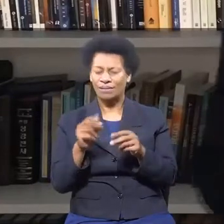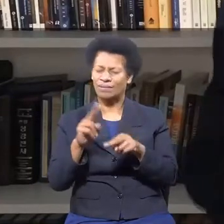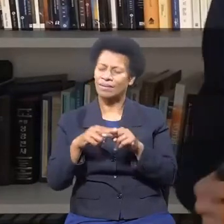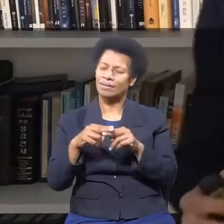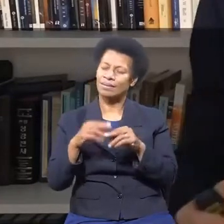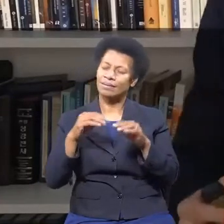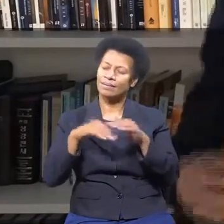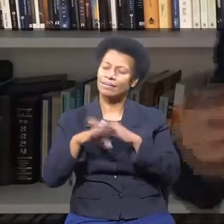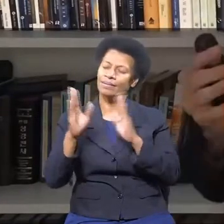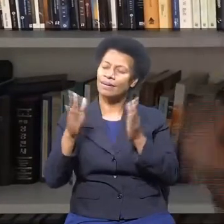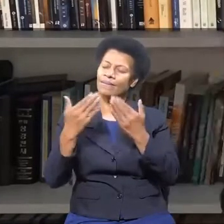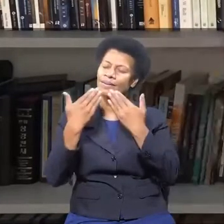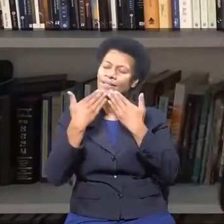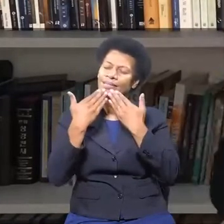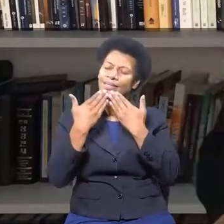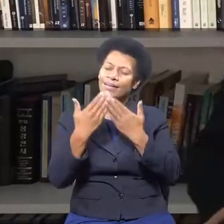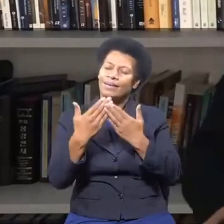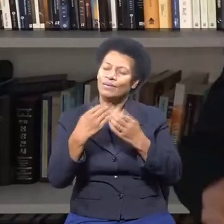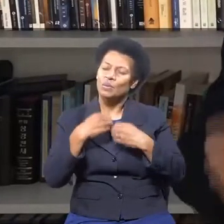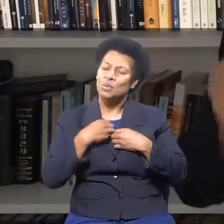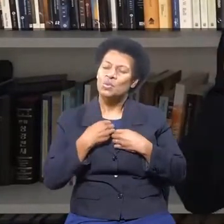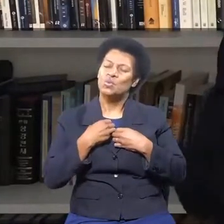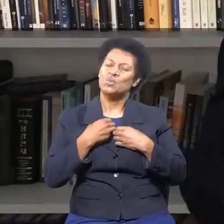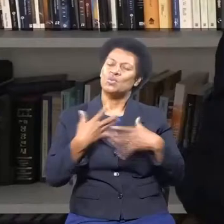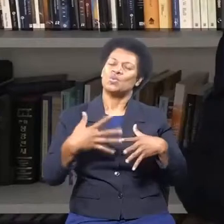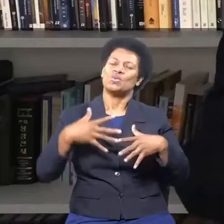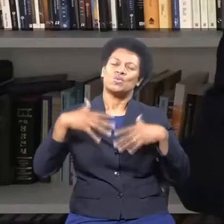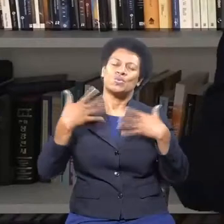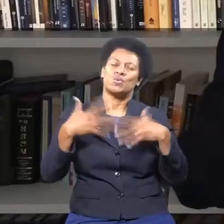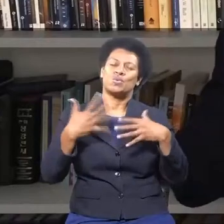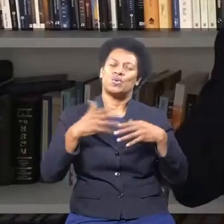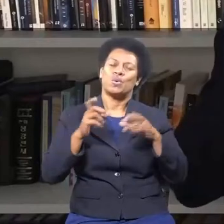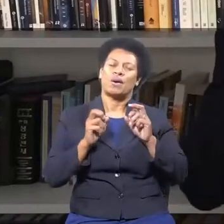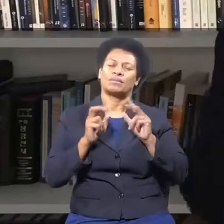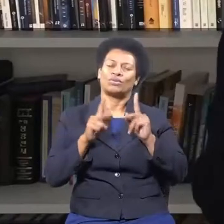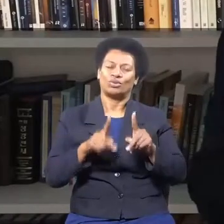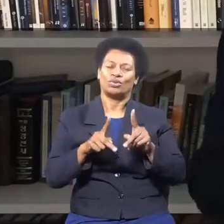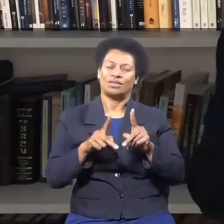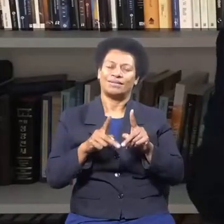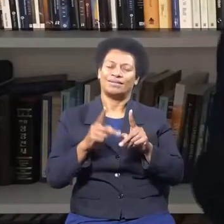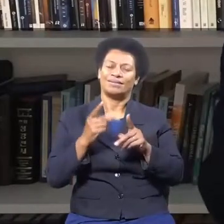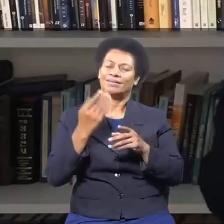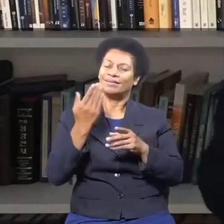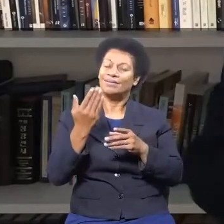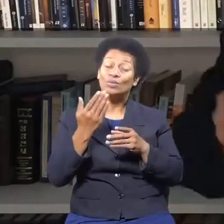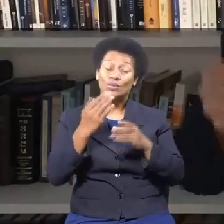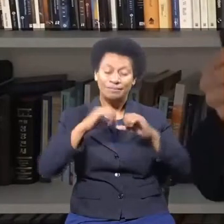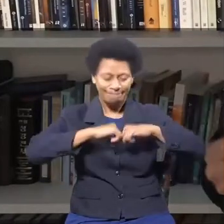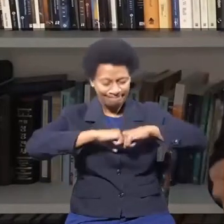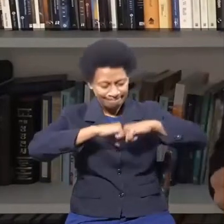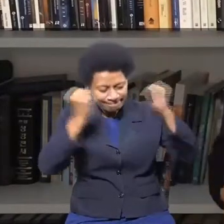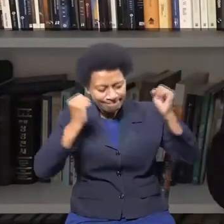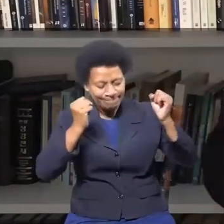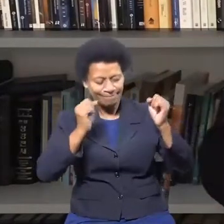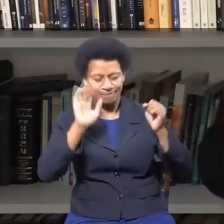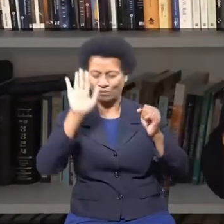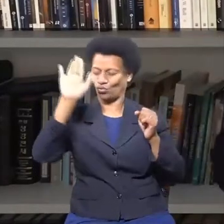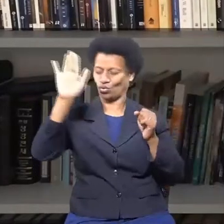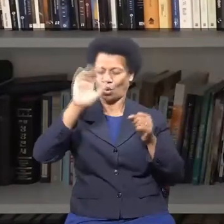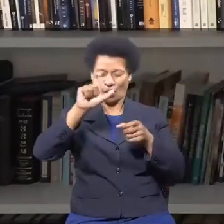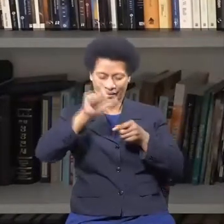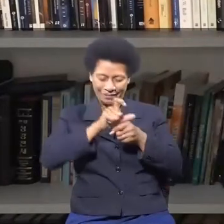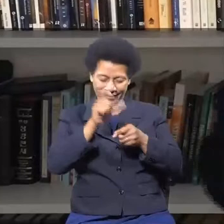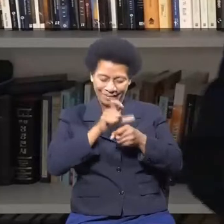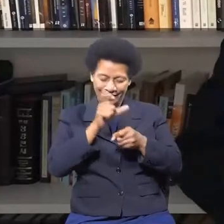opportunity. Father in heaven, I just want to thank you for this amazing opportunity, Creation Sabbath, to explore